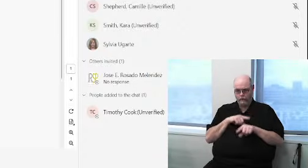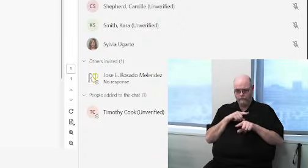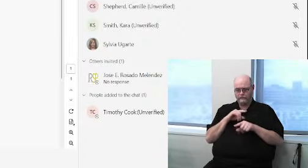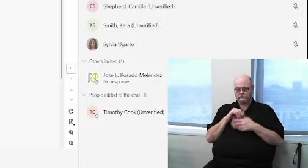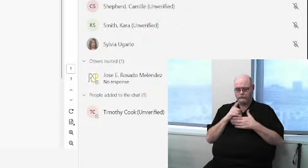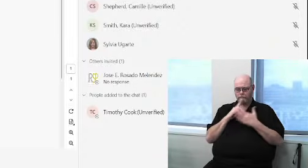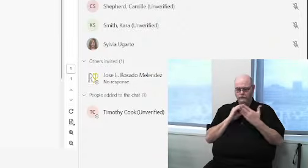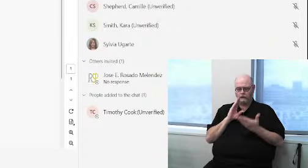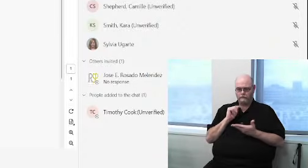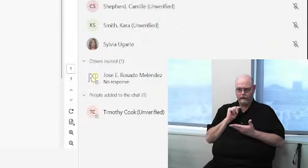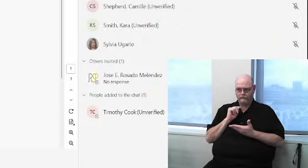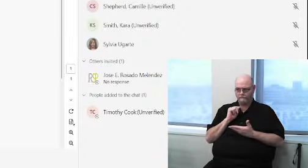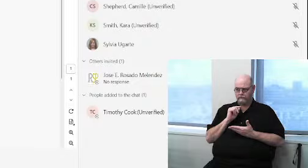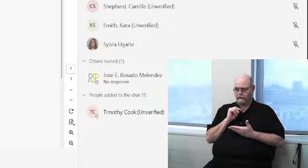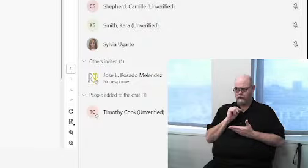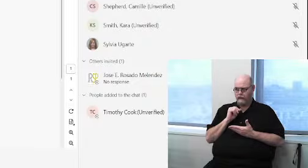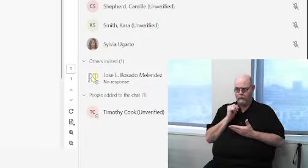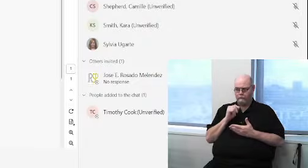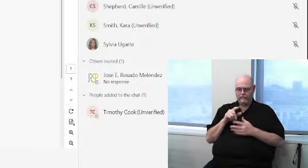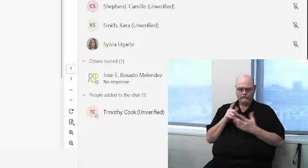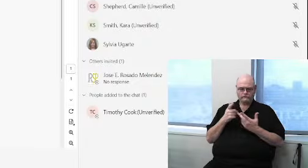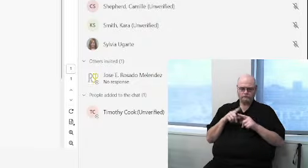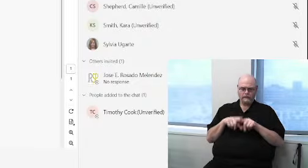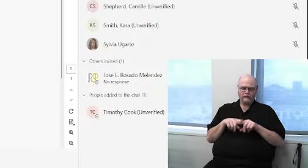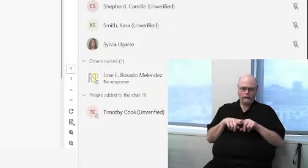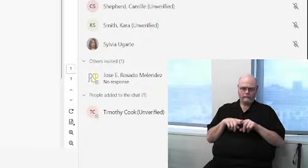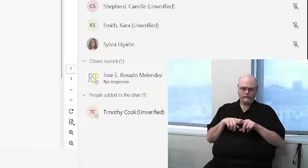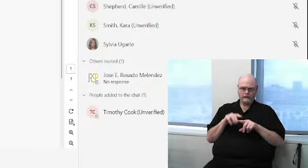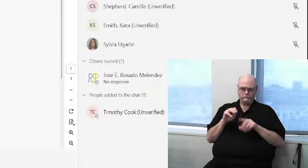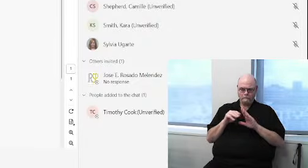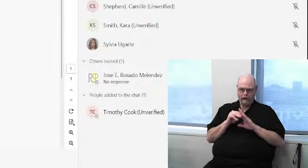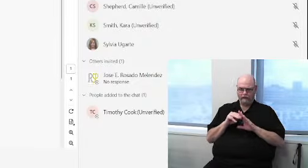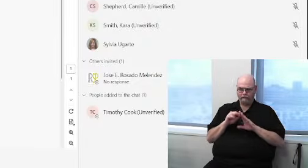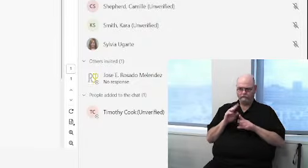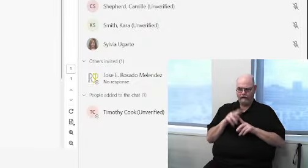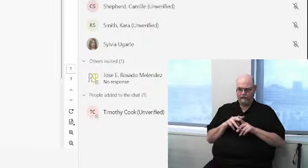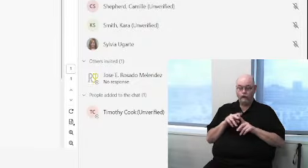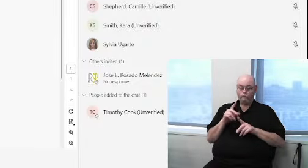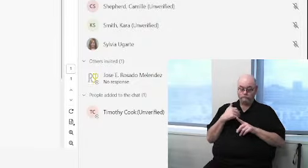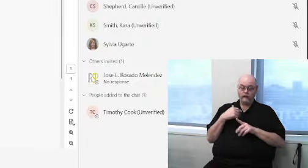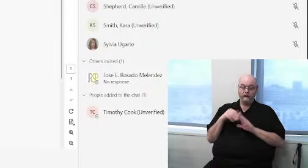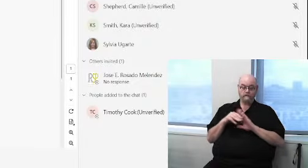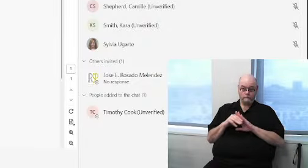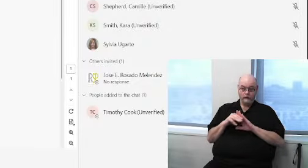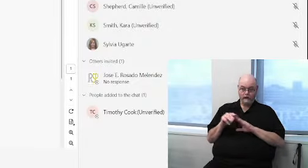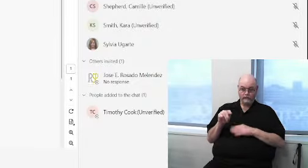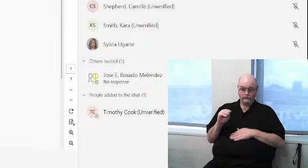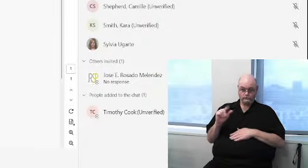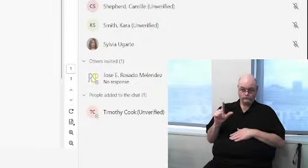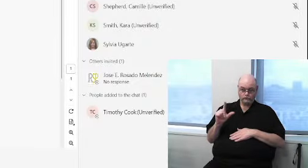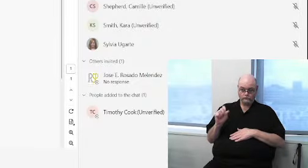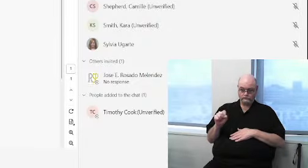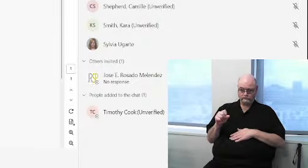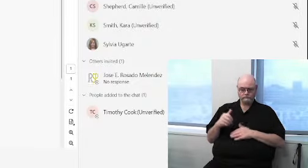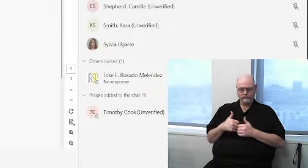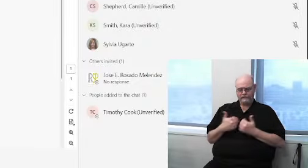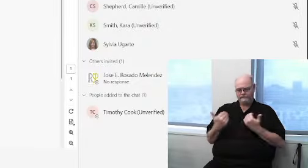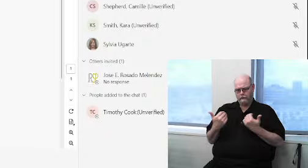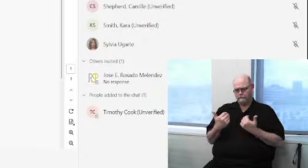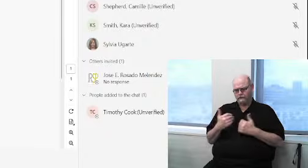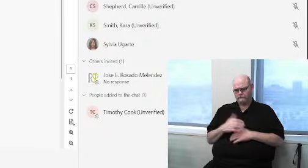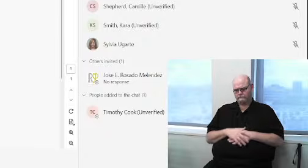report, and that's what I'm referring to. Yeah, there's actually a reliability model file, right? Yeah, there's a modeling tool